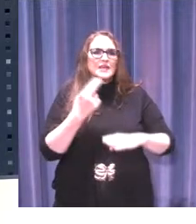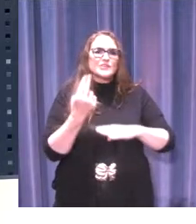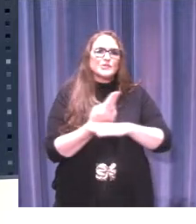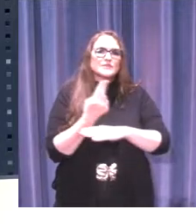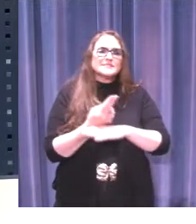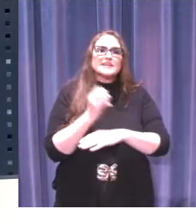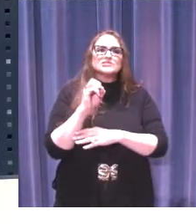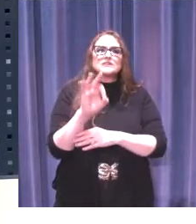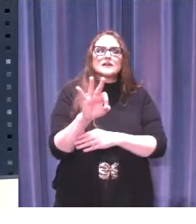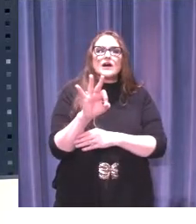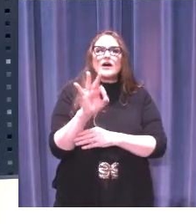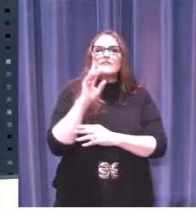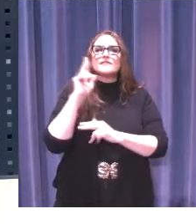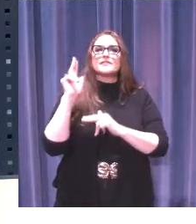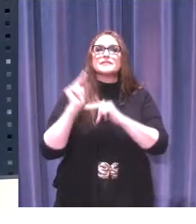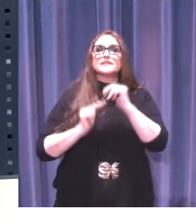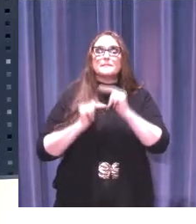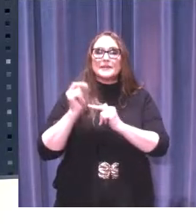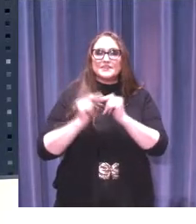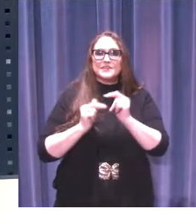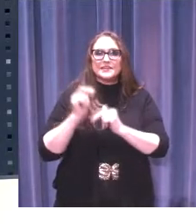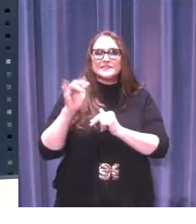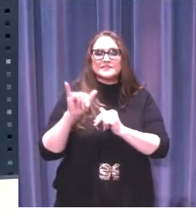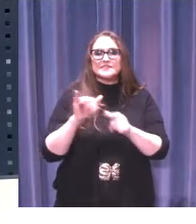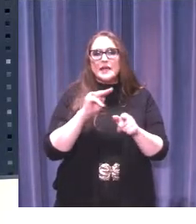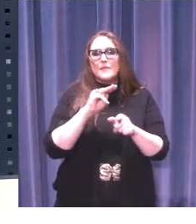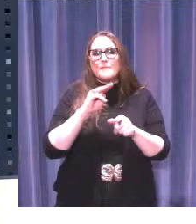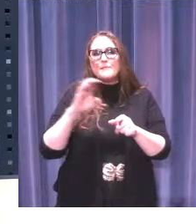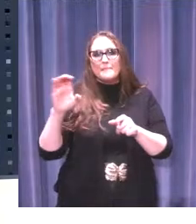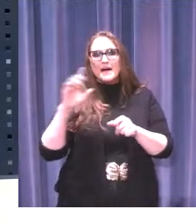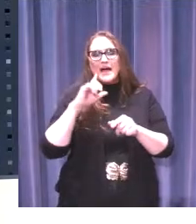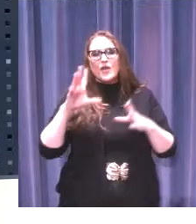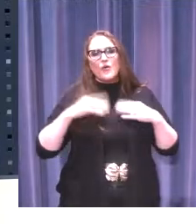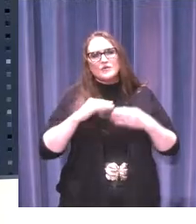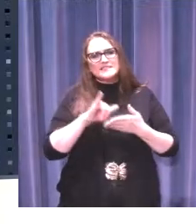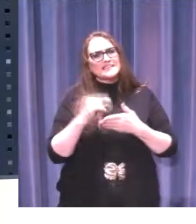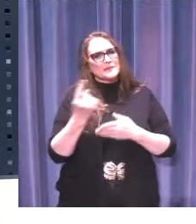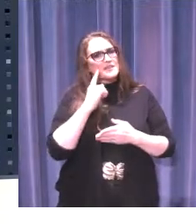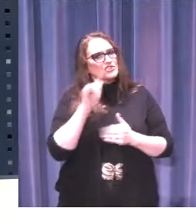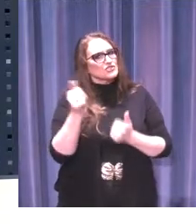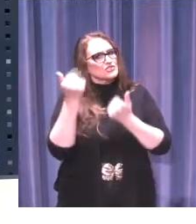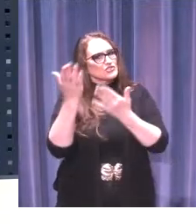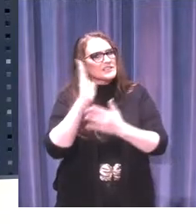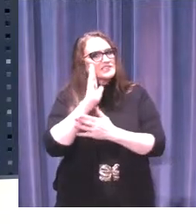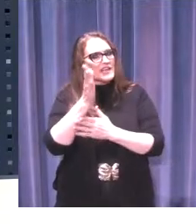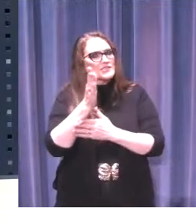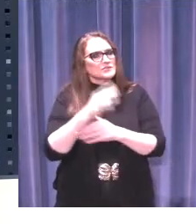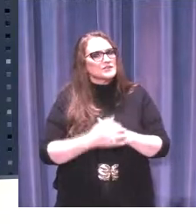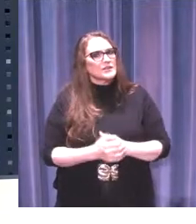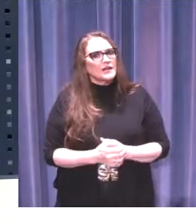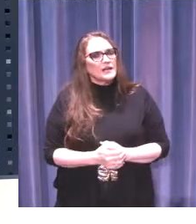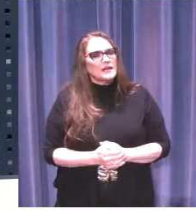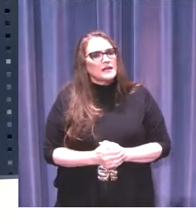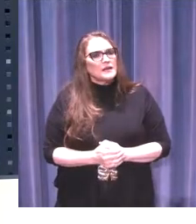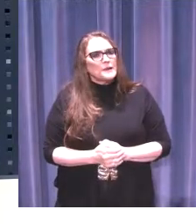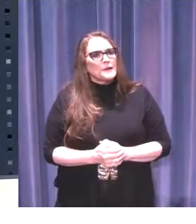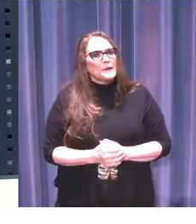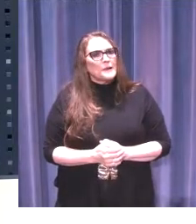utilization of the buildings that Mott owns. That would be something that I would suggest is